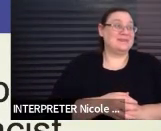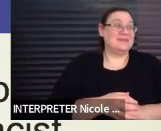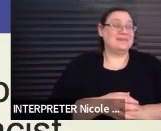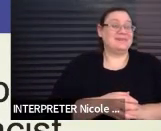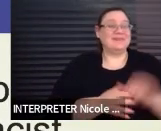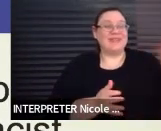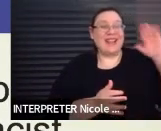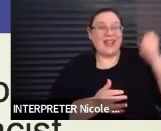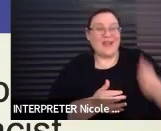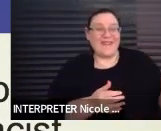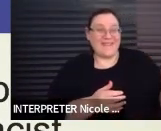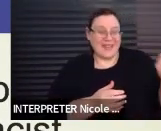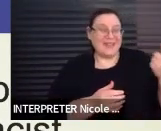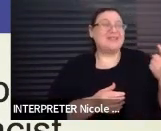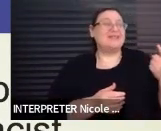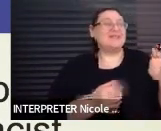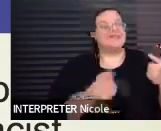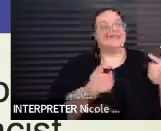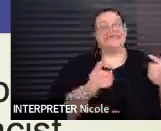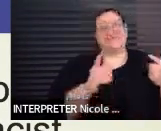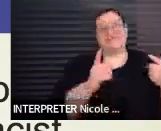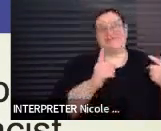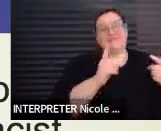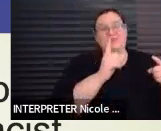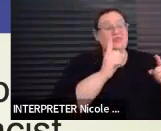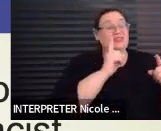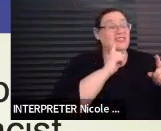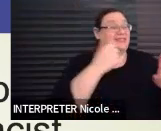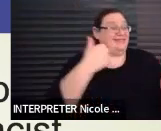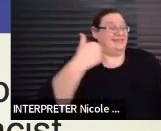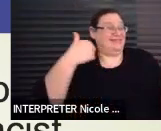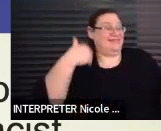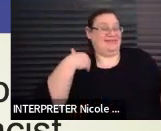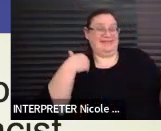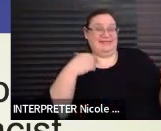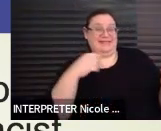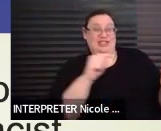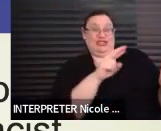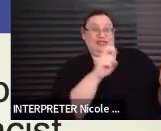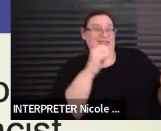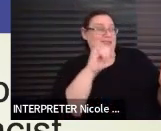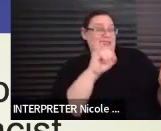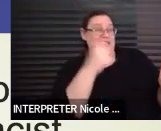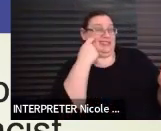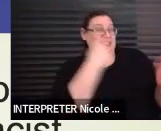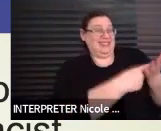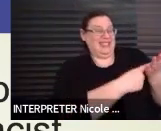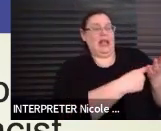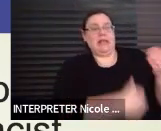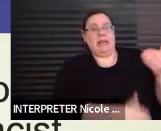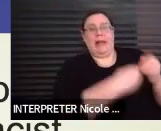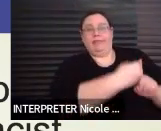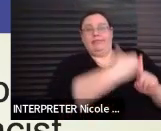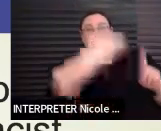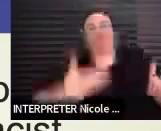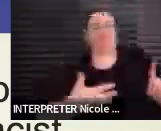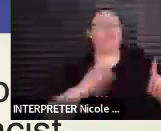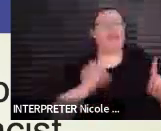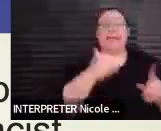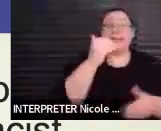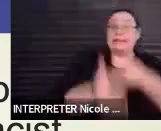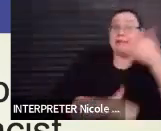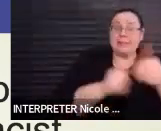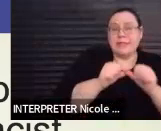Hello, everyone. I'm really just building off of what Tree just covered. Our next steps are really to continue what